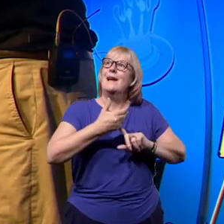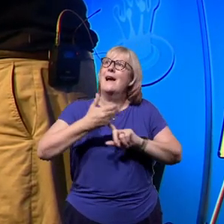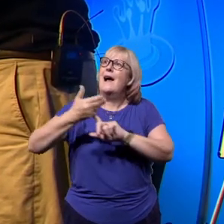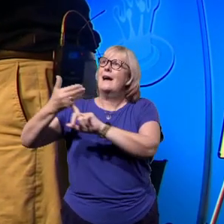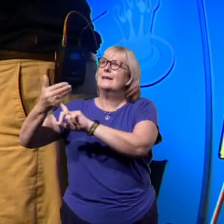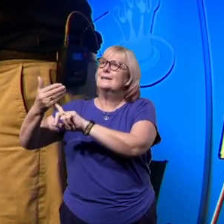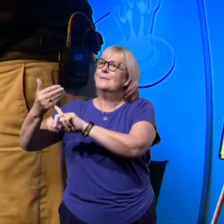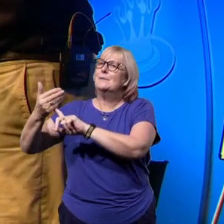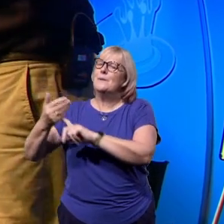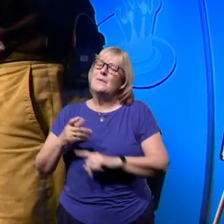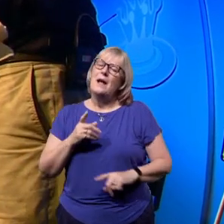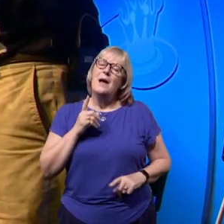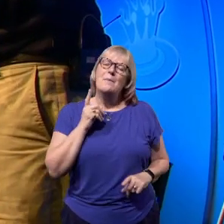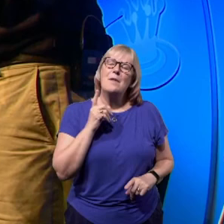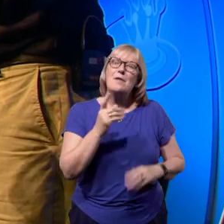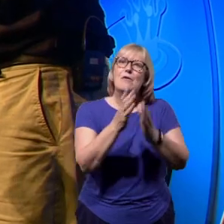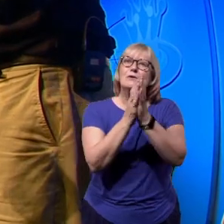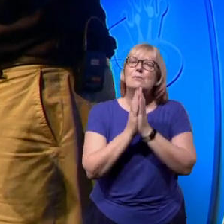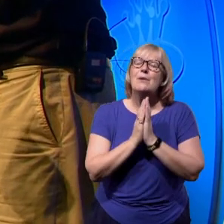me thrilled with the gospel.